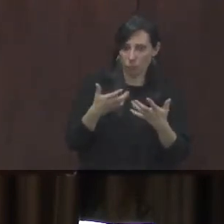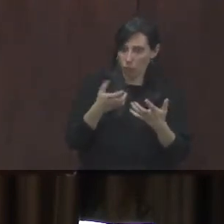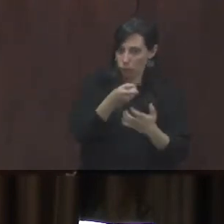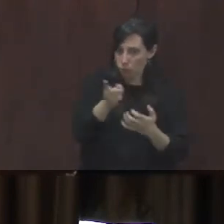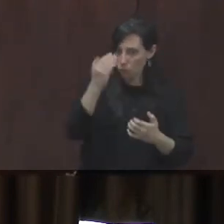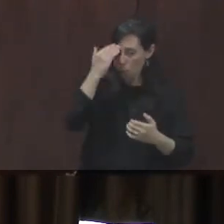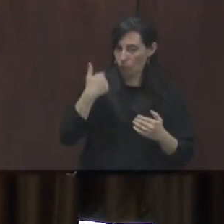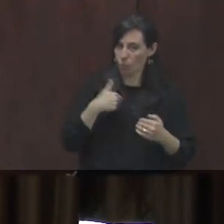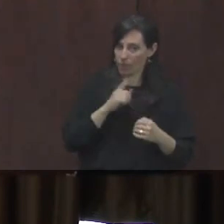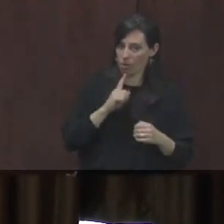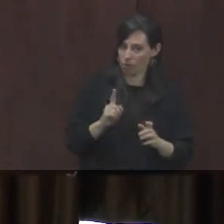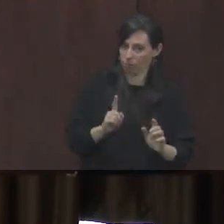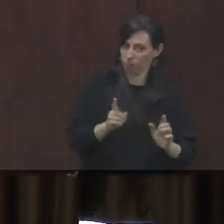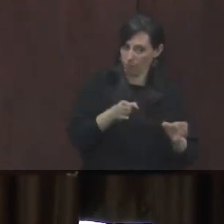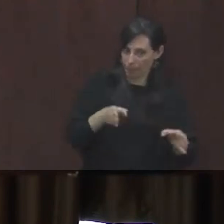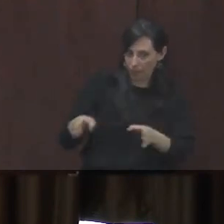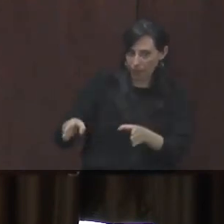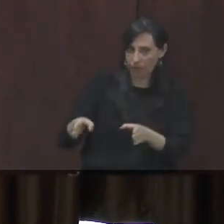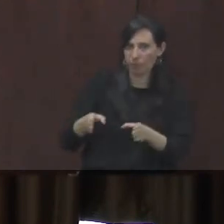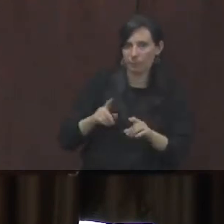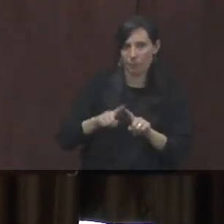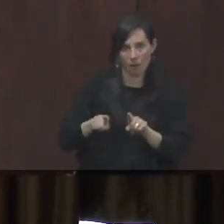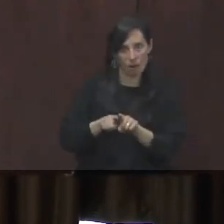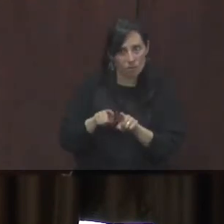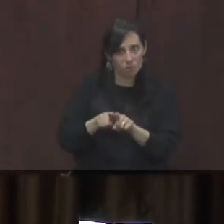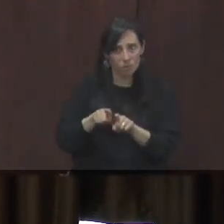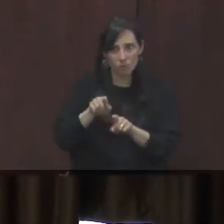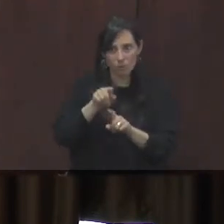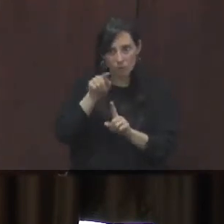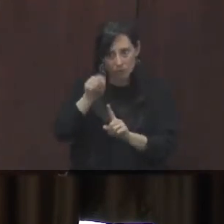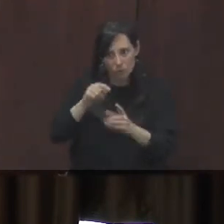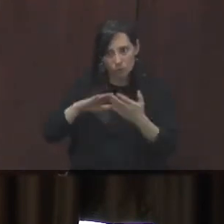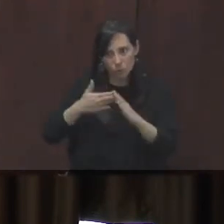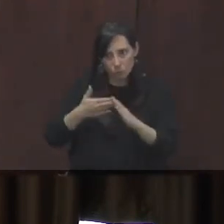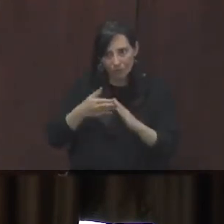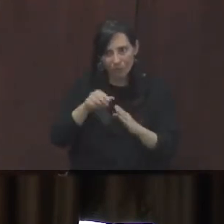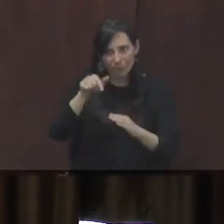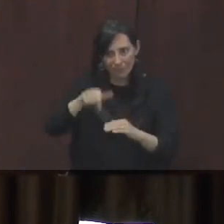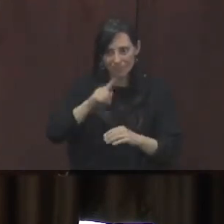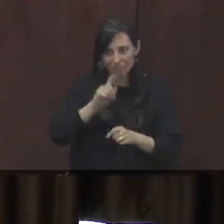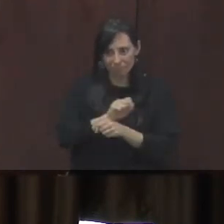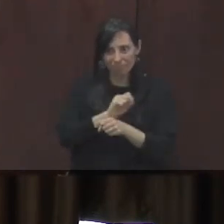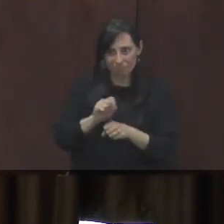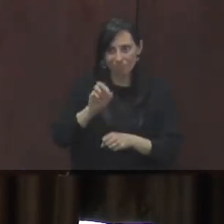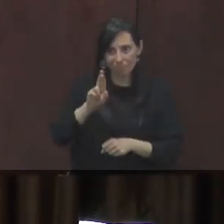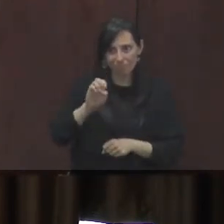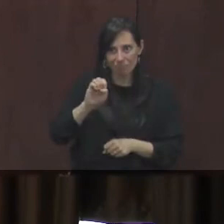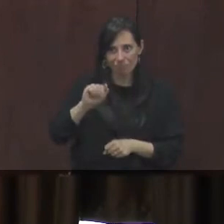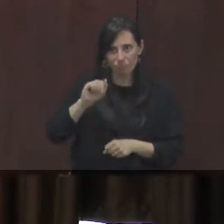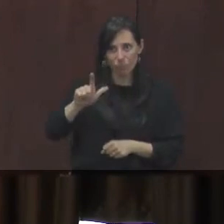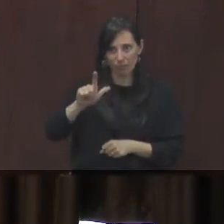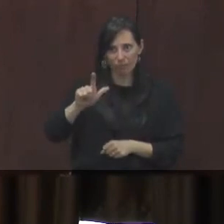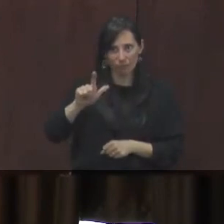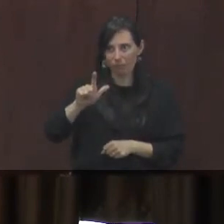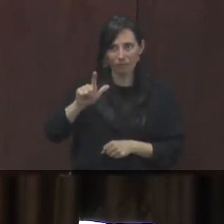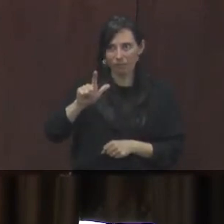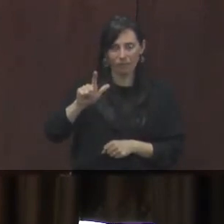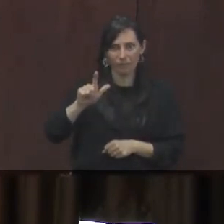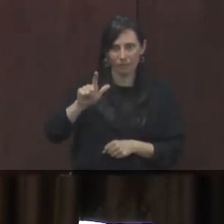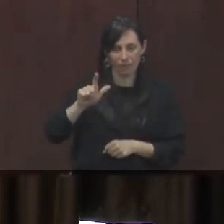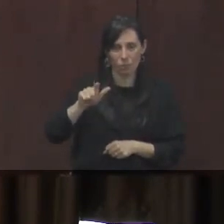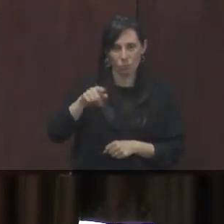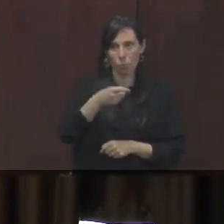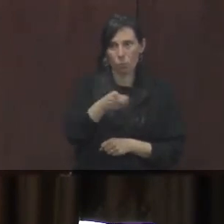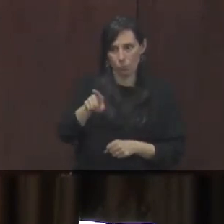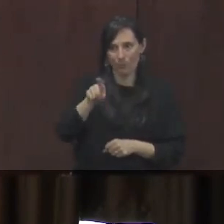to really tell the community that this is real and we need your help. The solution is not stopping elective procedures. The solution is not coming to the